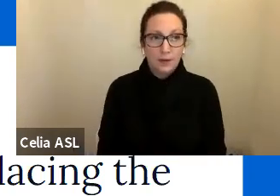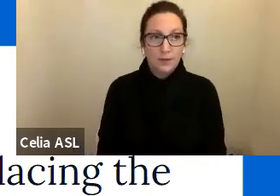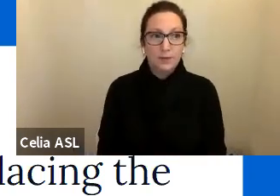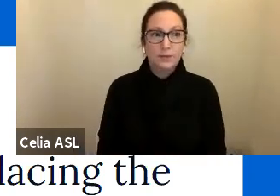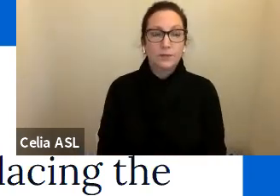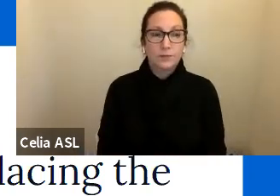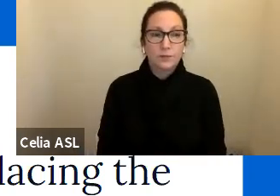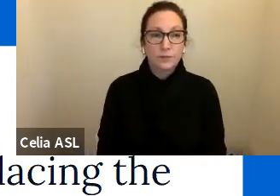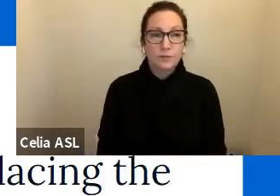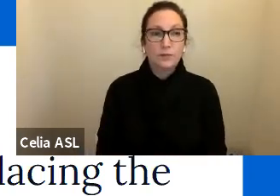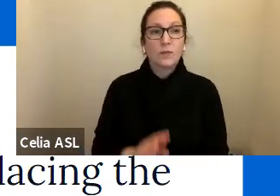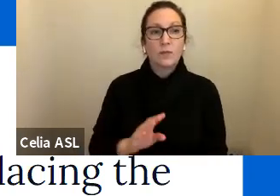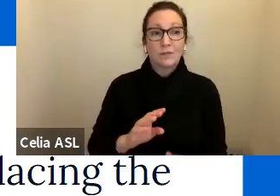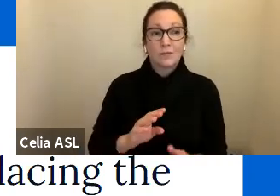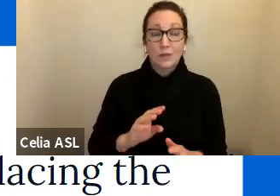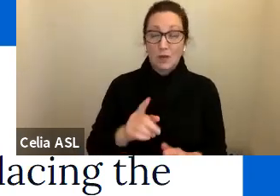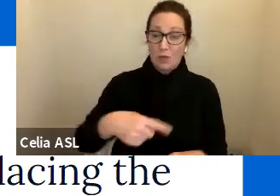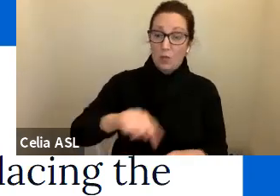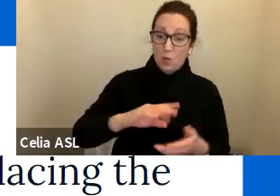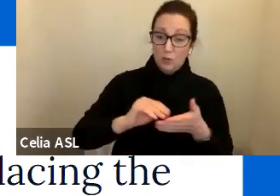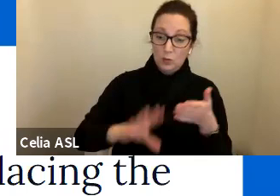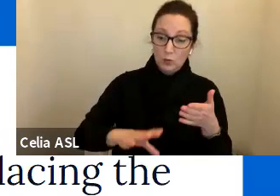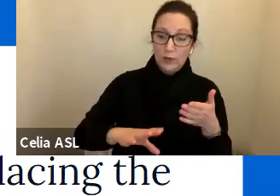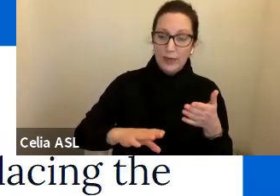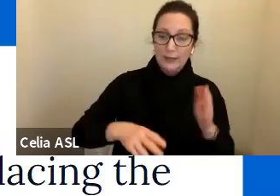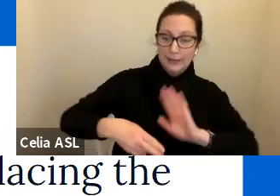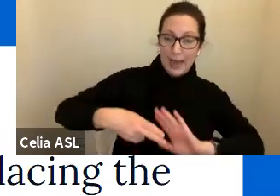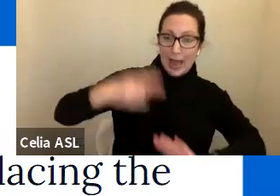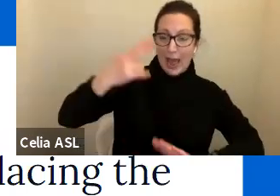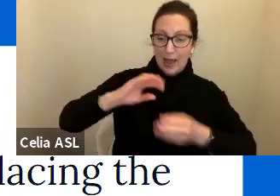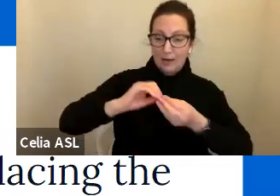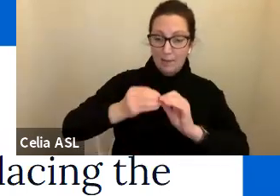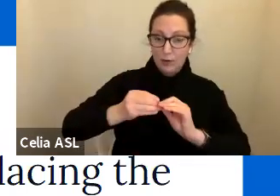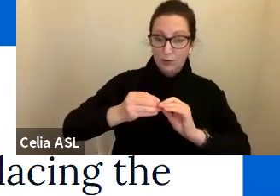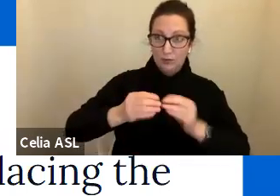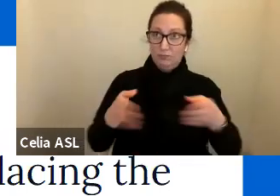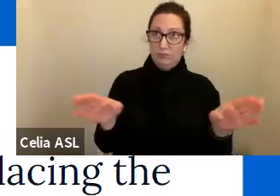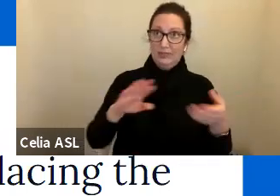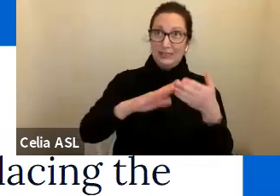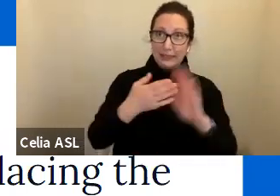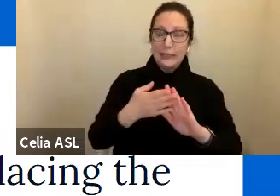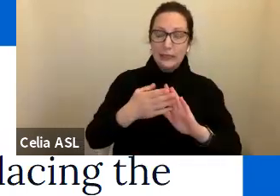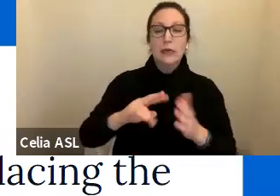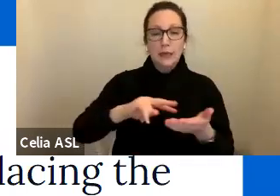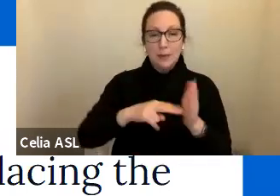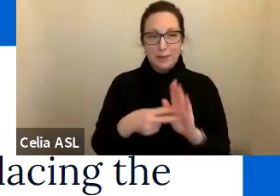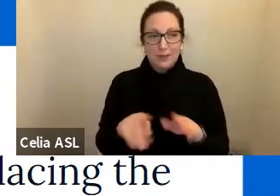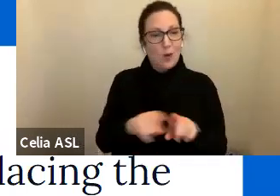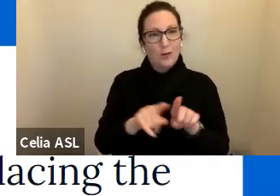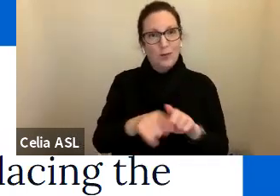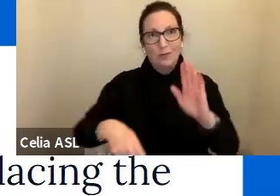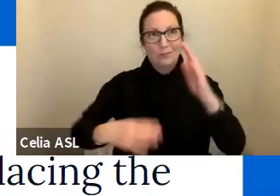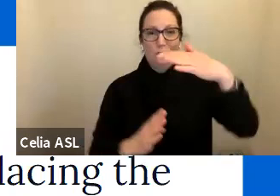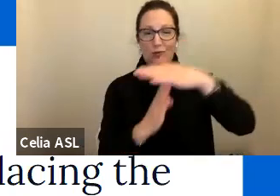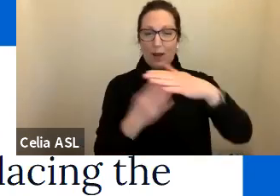city, they will also be among the highest ranked within their zip code, and therefore likely to get their first choice seat in